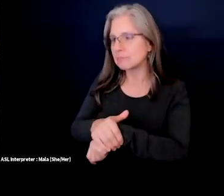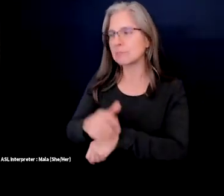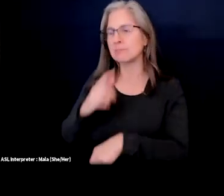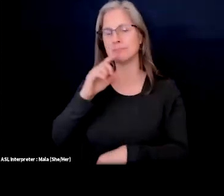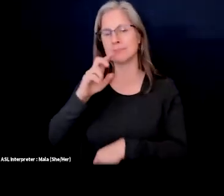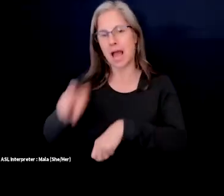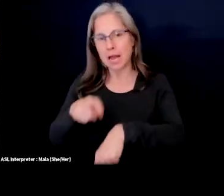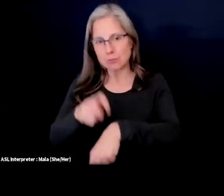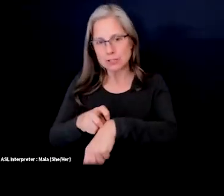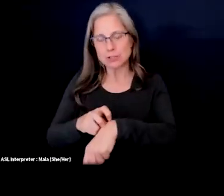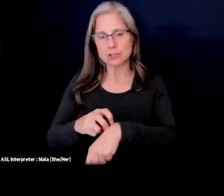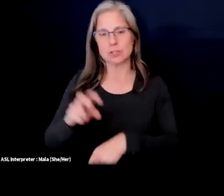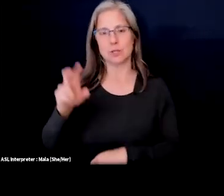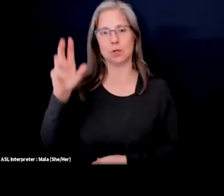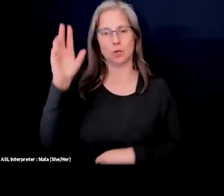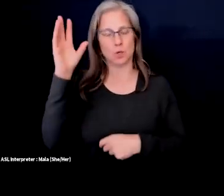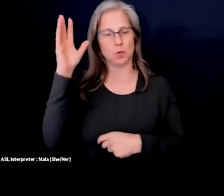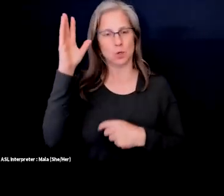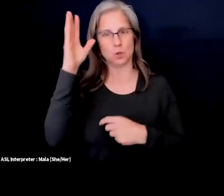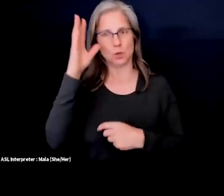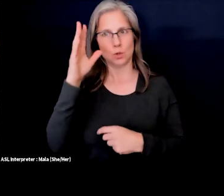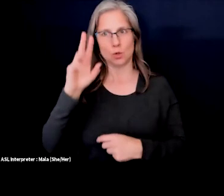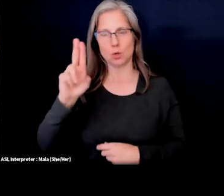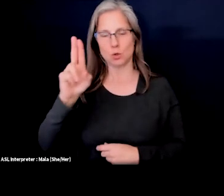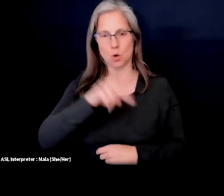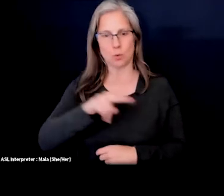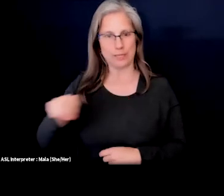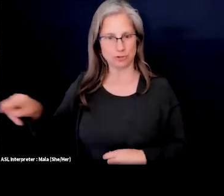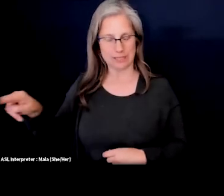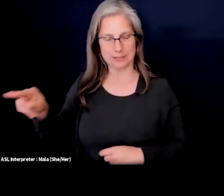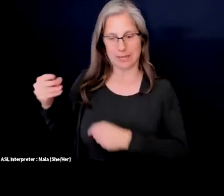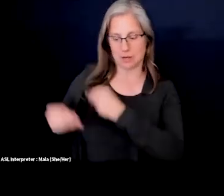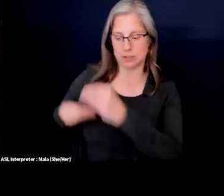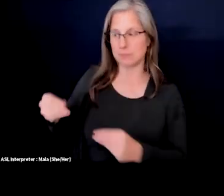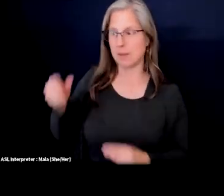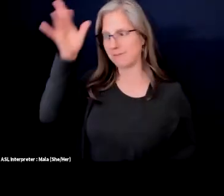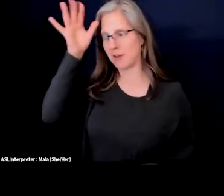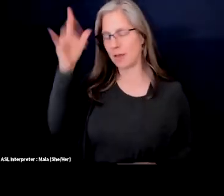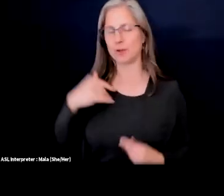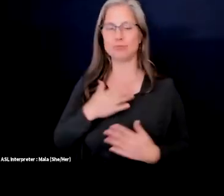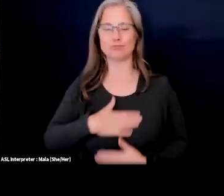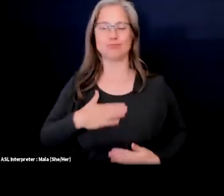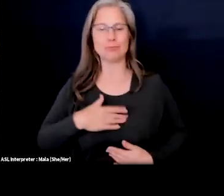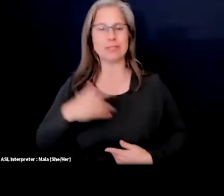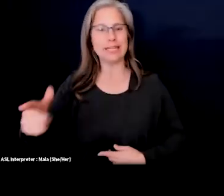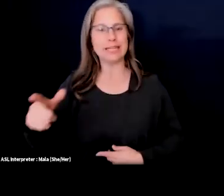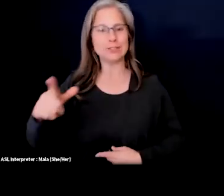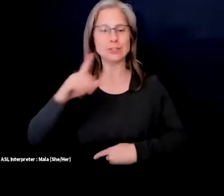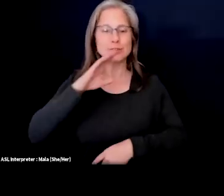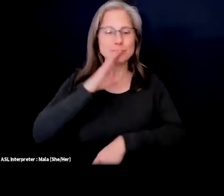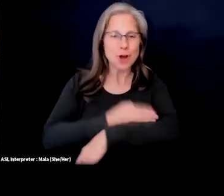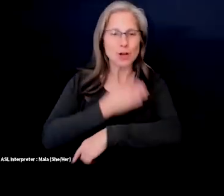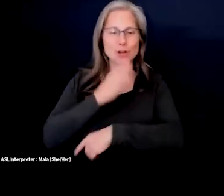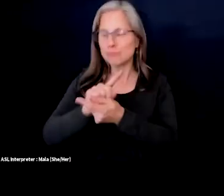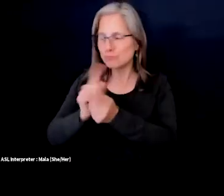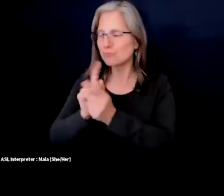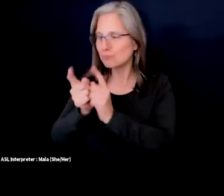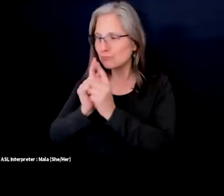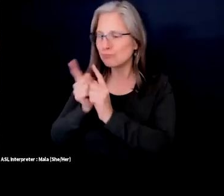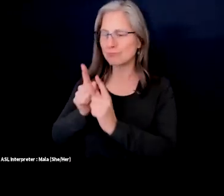Irish and Norwegian heritage. My father derived great amusement from his daughters translating, taking